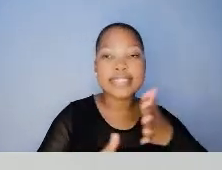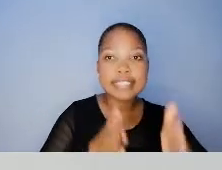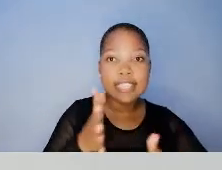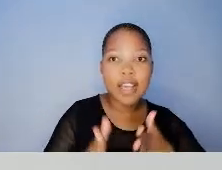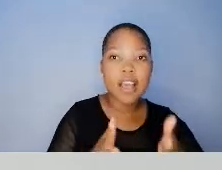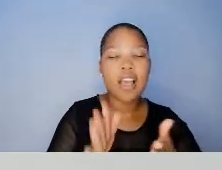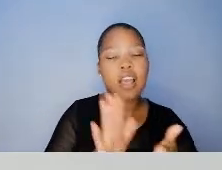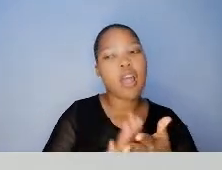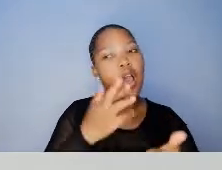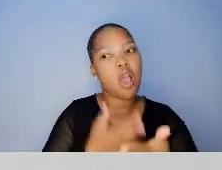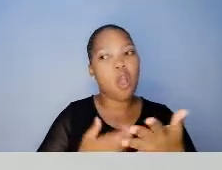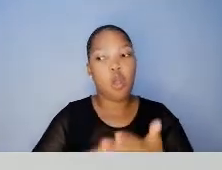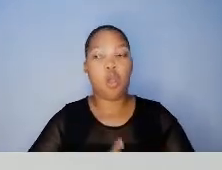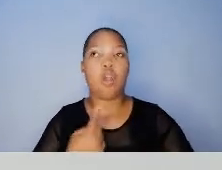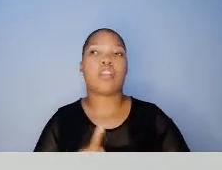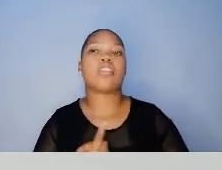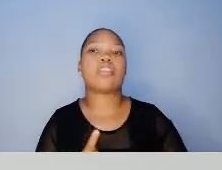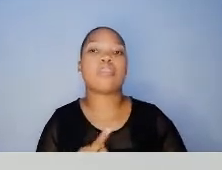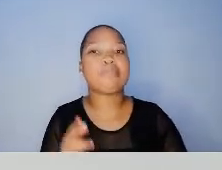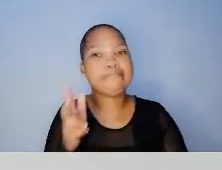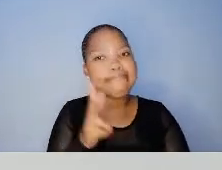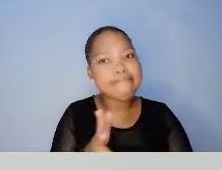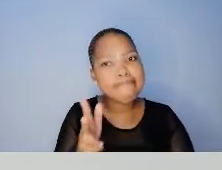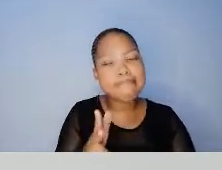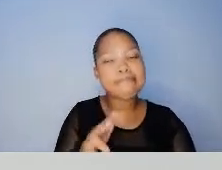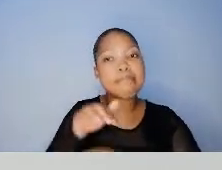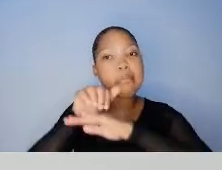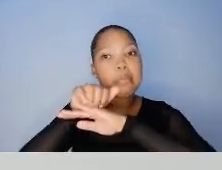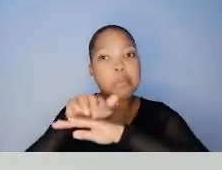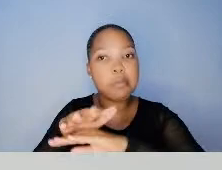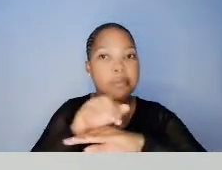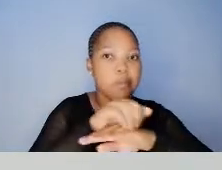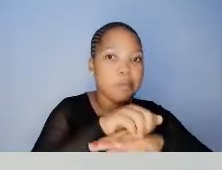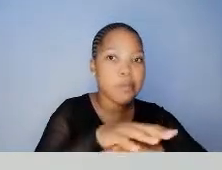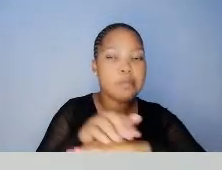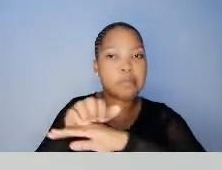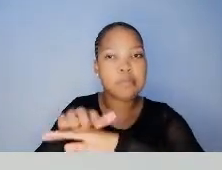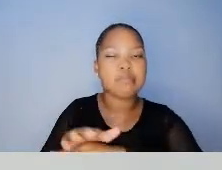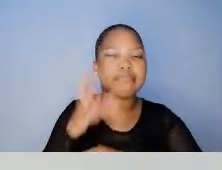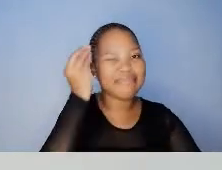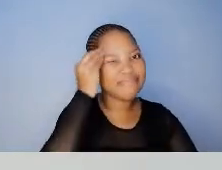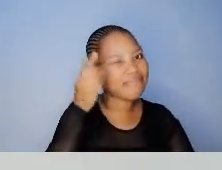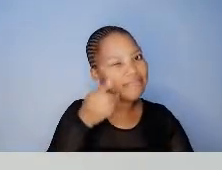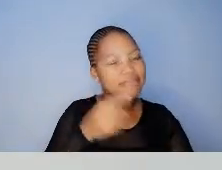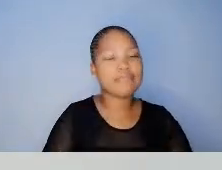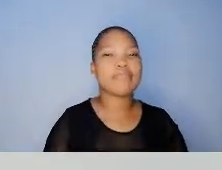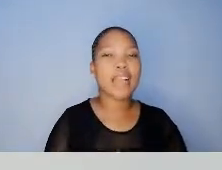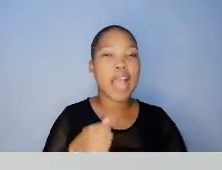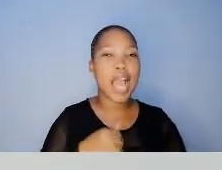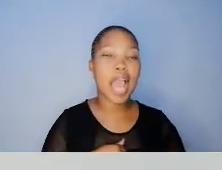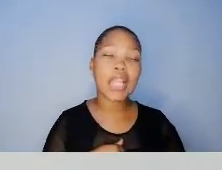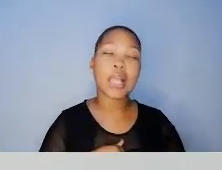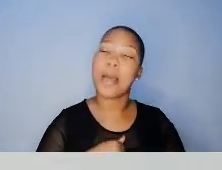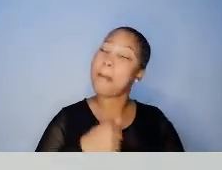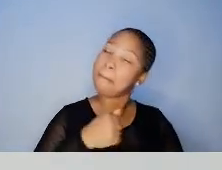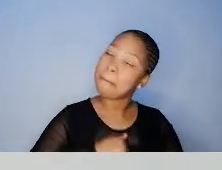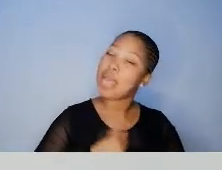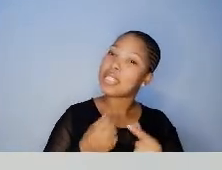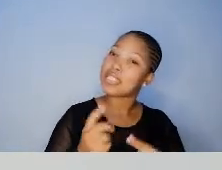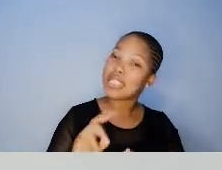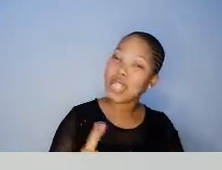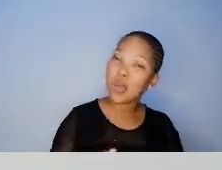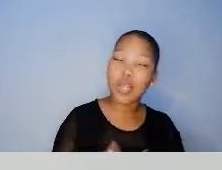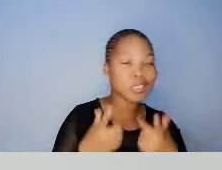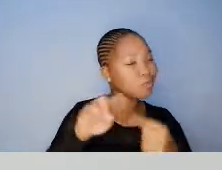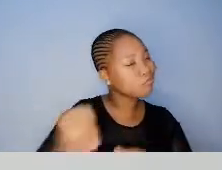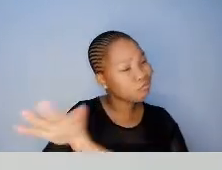and record ourselves, got a video, and then send them all to them, you know, all that. And child, your girl